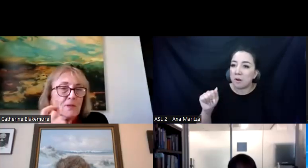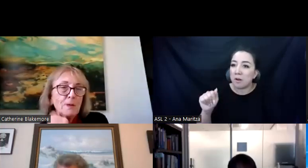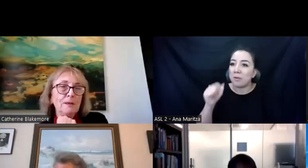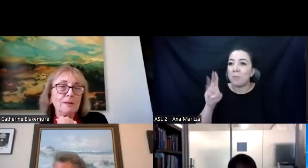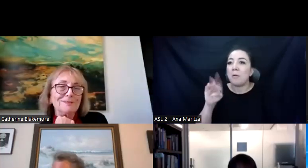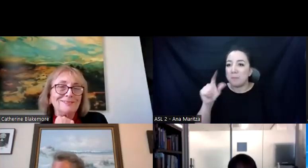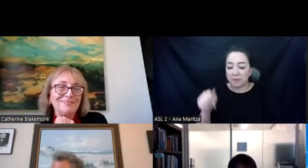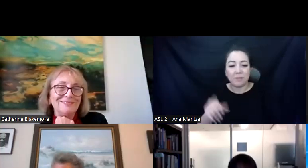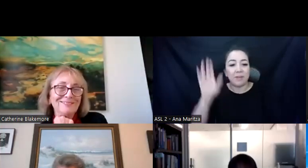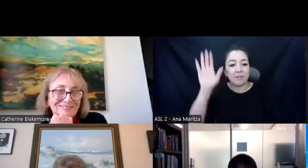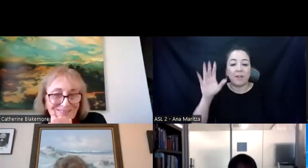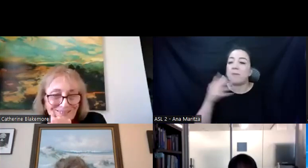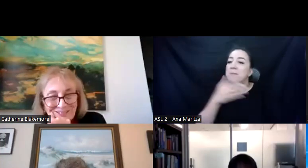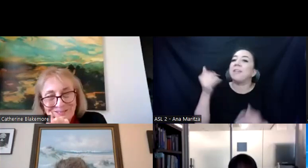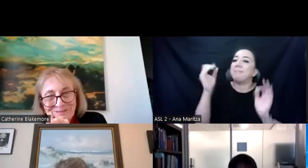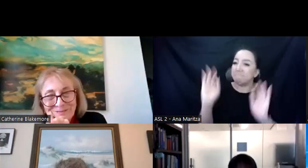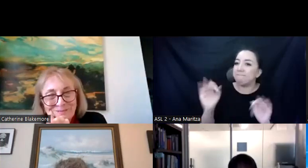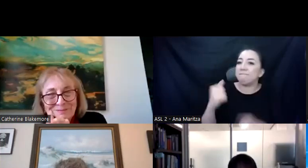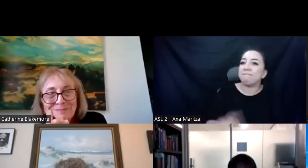up. Even better.